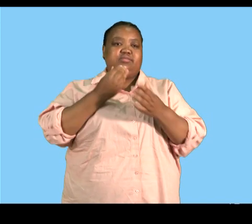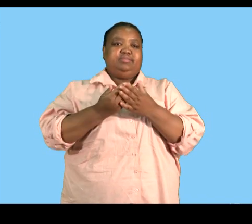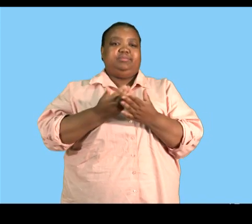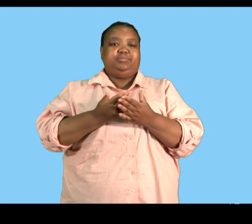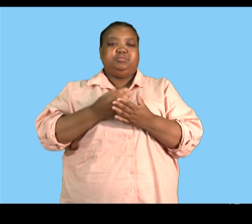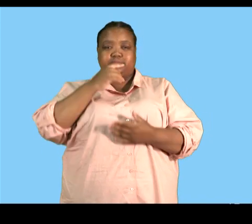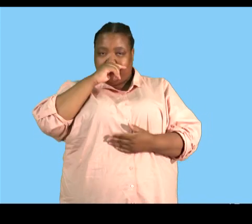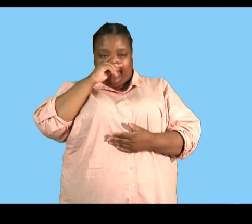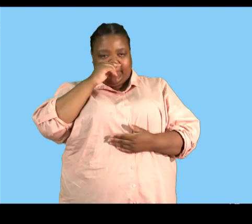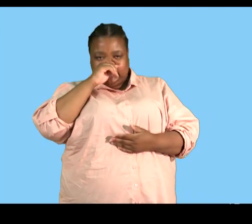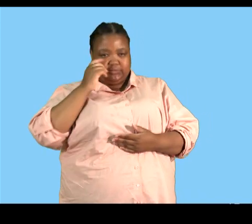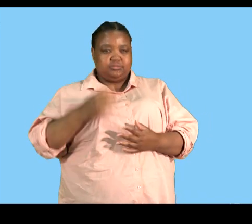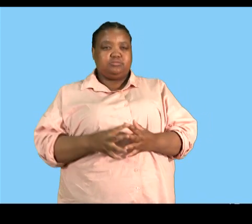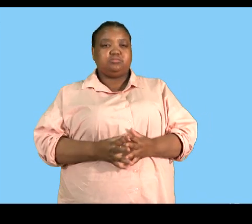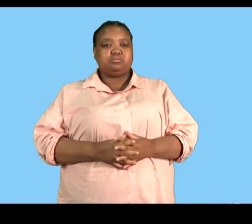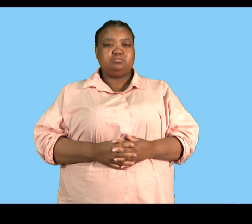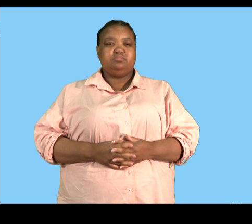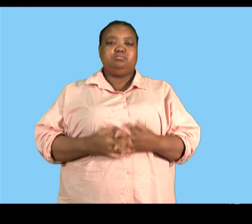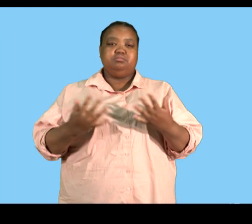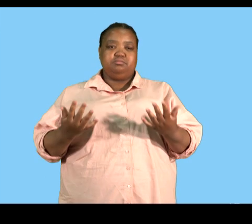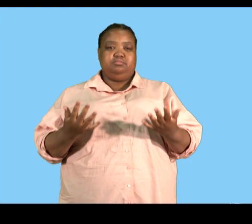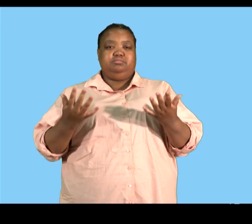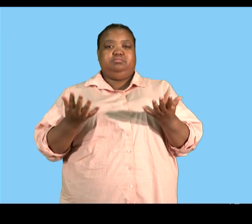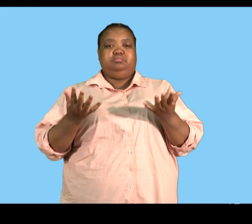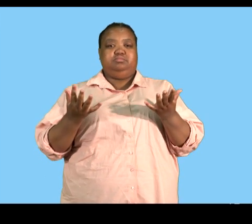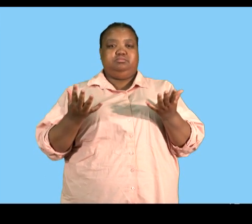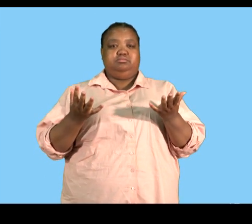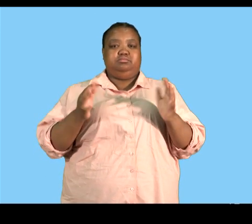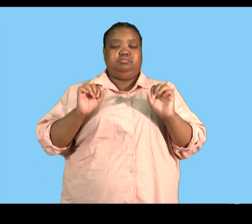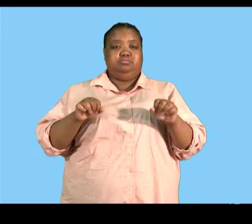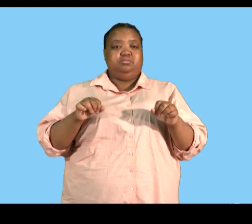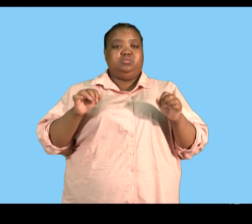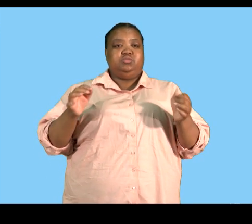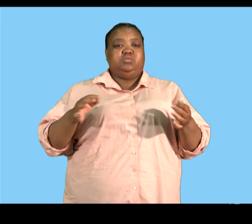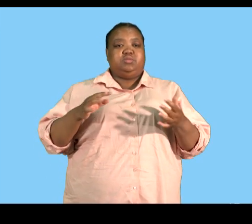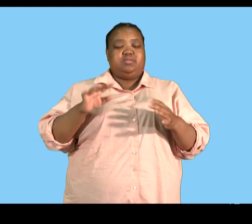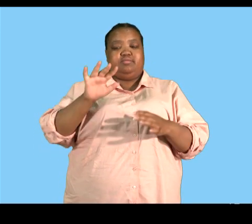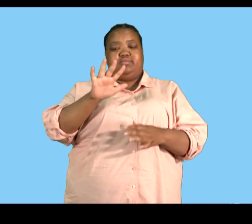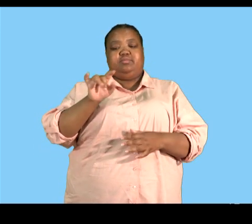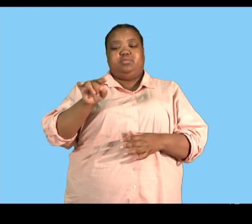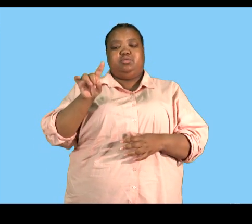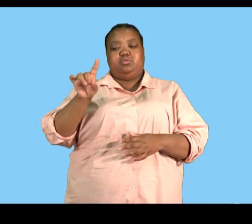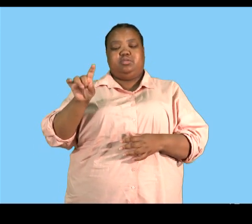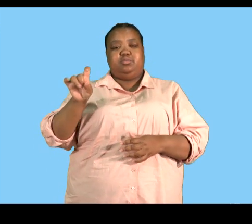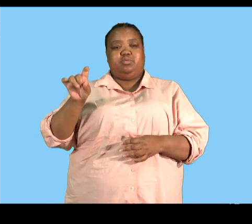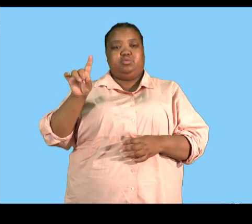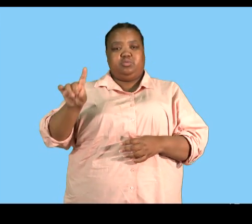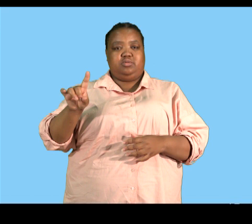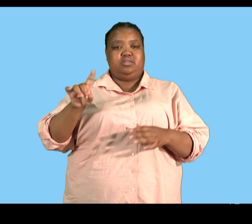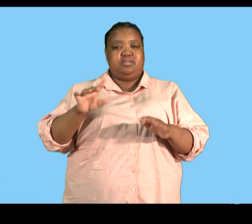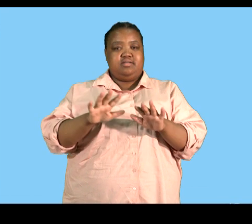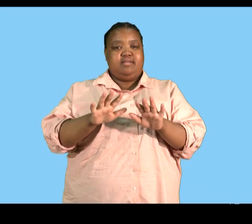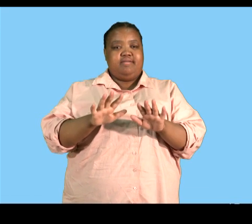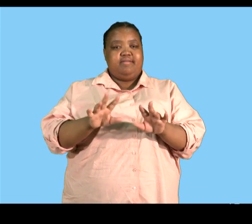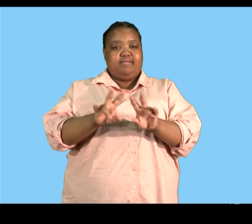says identify the value that represents the fixed amount. So looking at this, what we